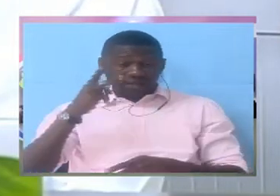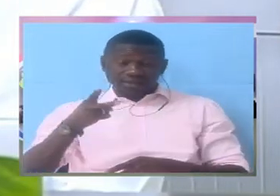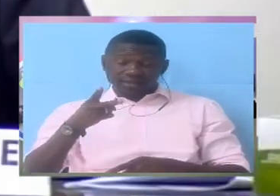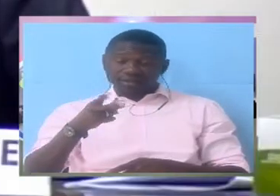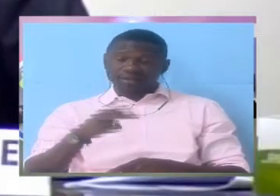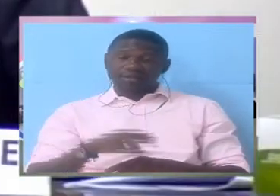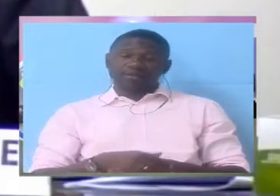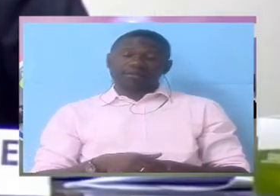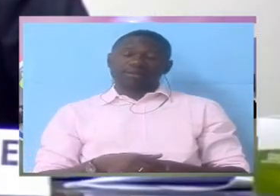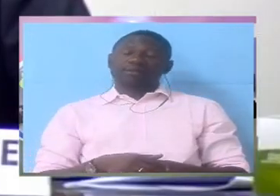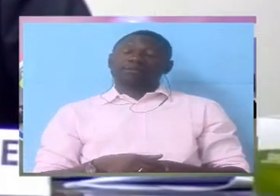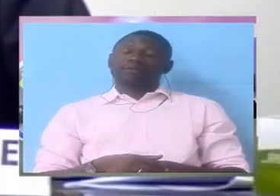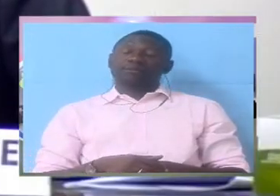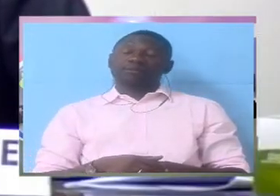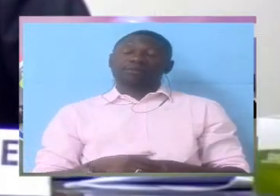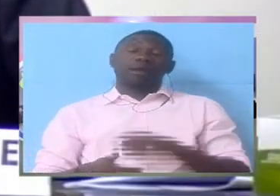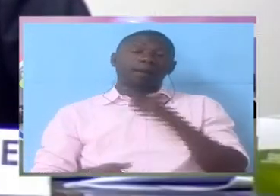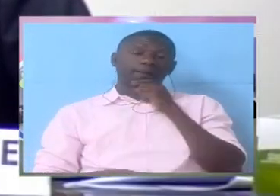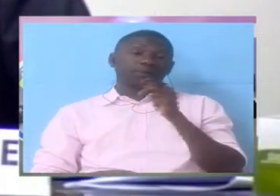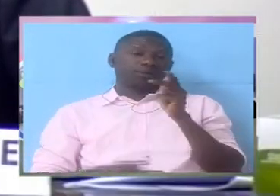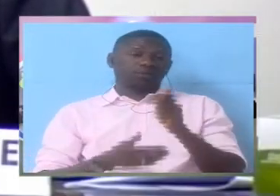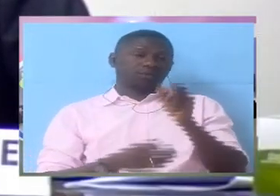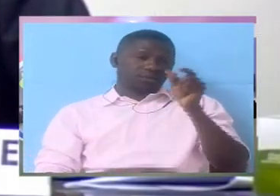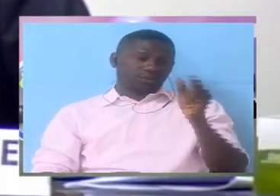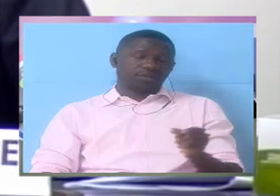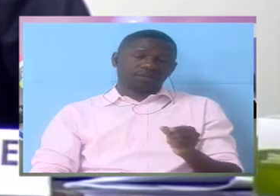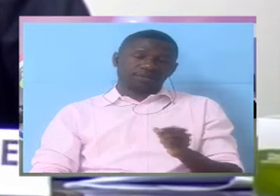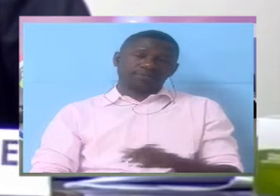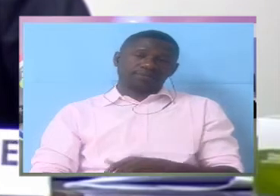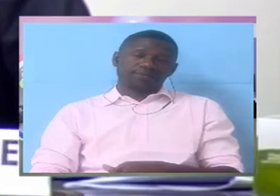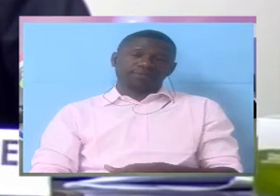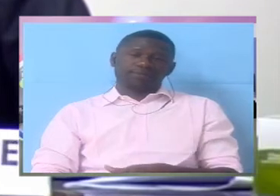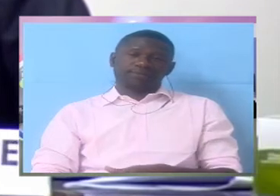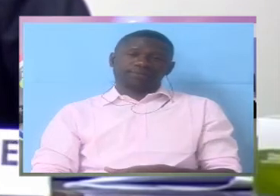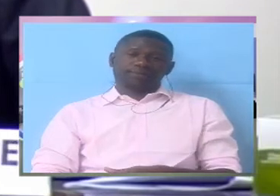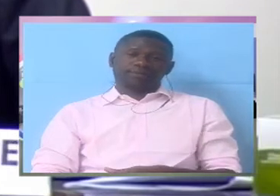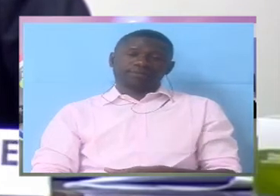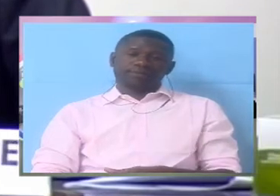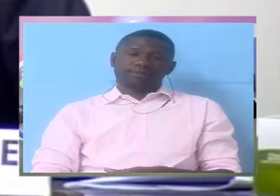Mr. Witness, Sedo. Look,